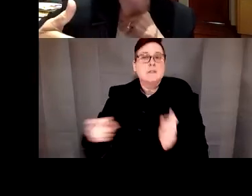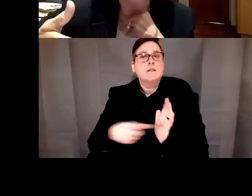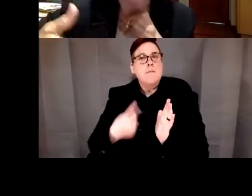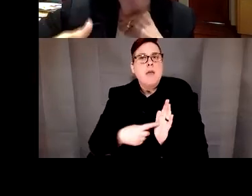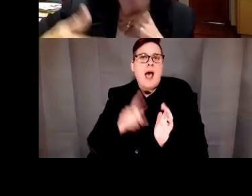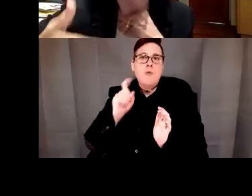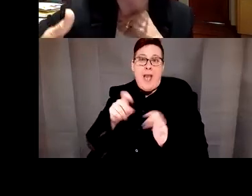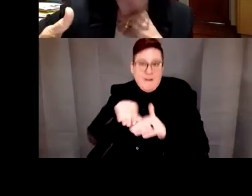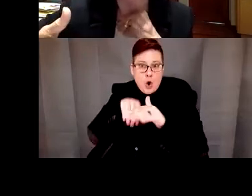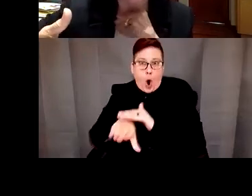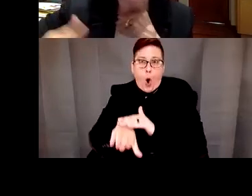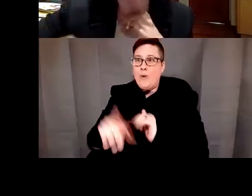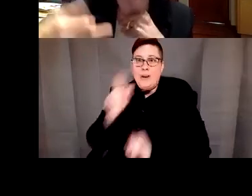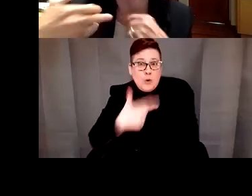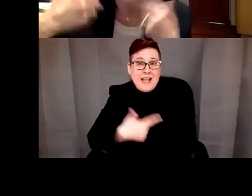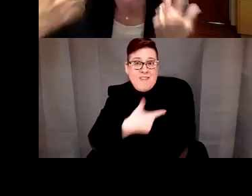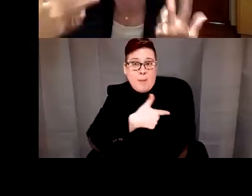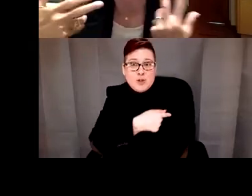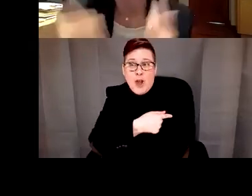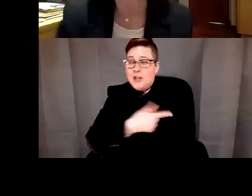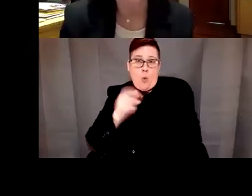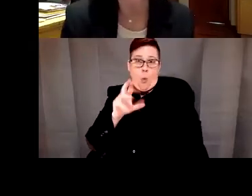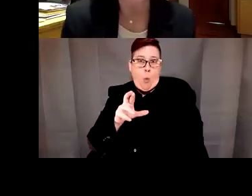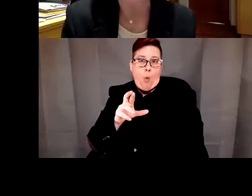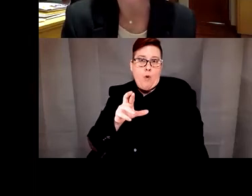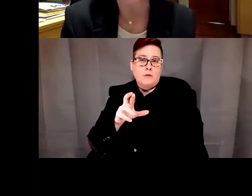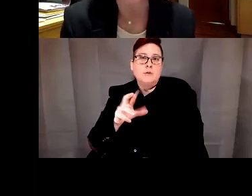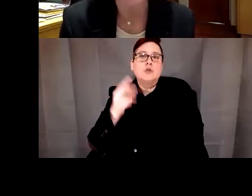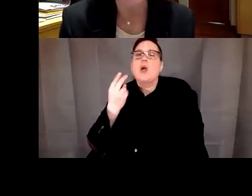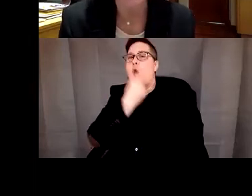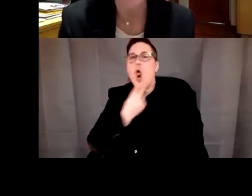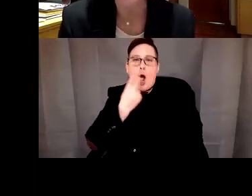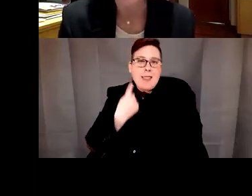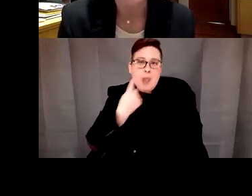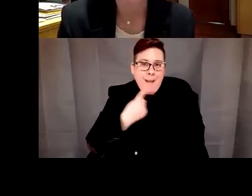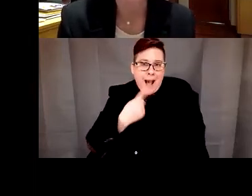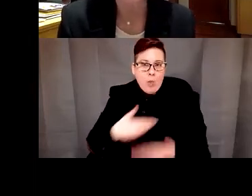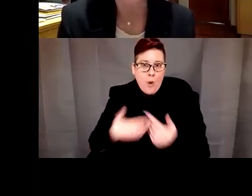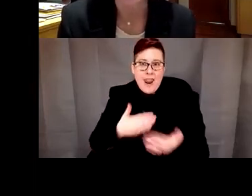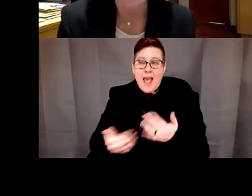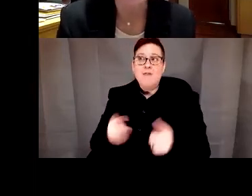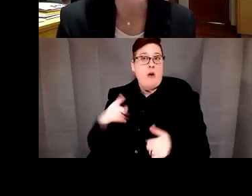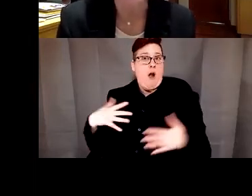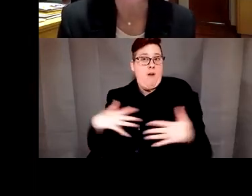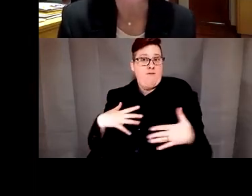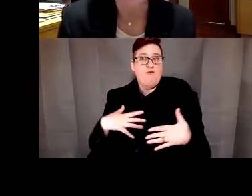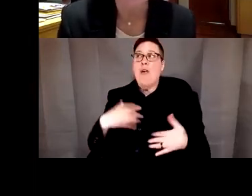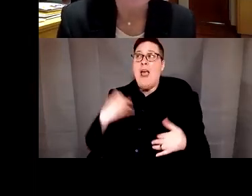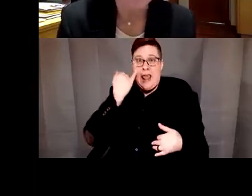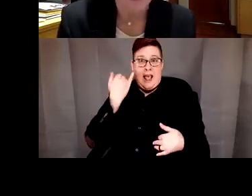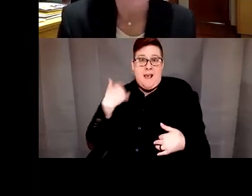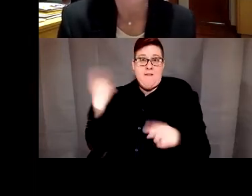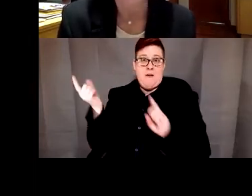go inside. You had to give them an injection, or you had to do mouth checks or things like that. And she was afraid that she was going to